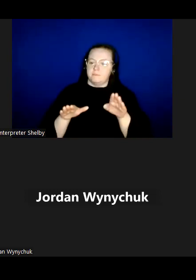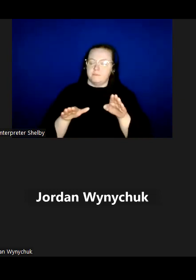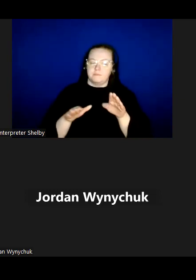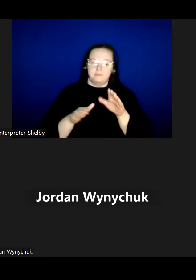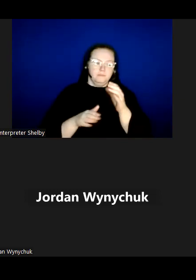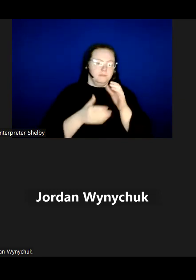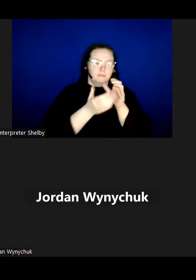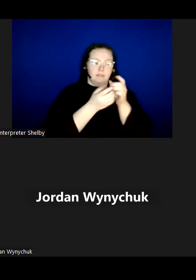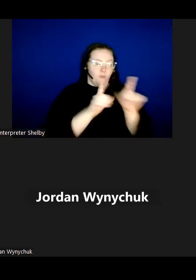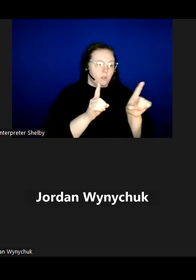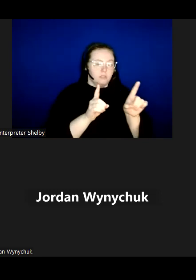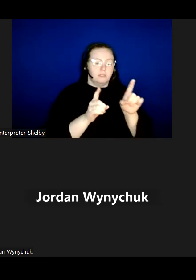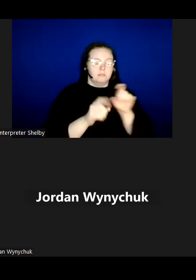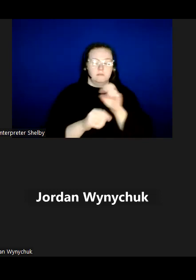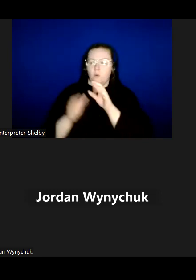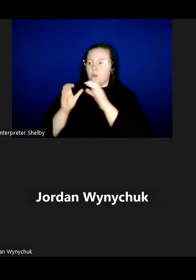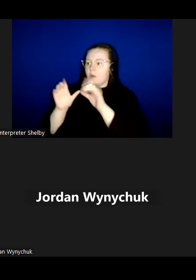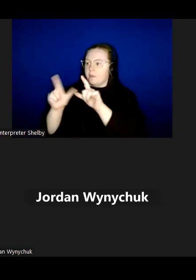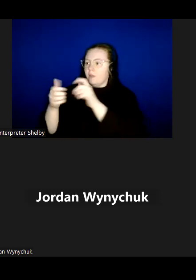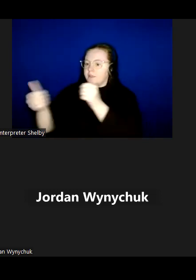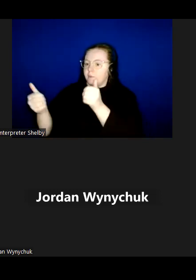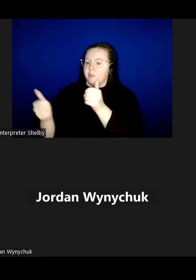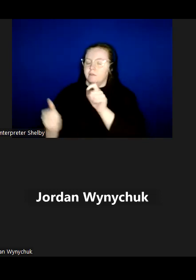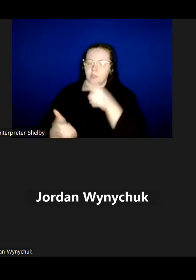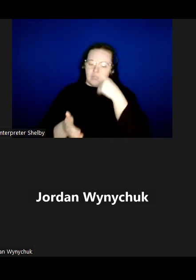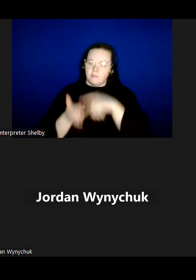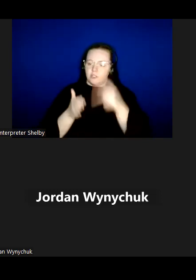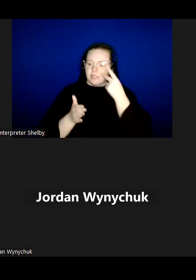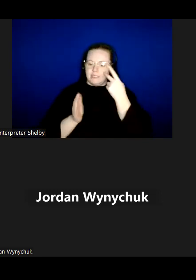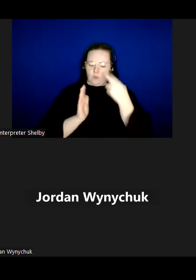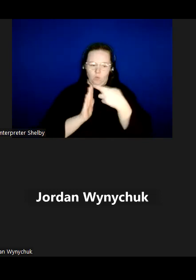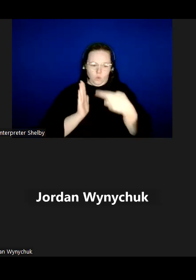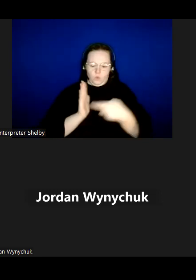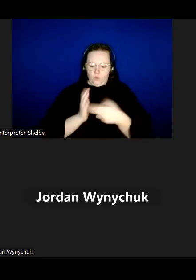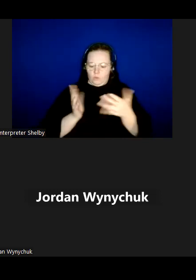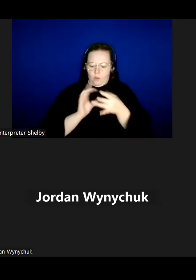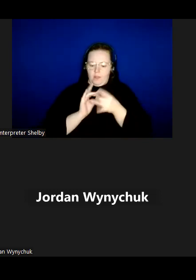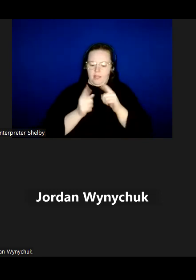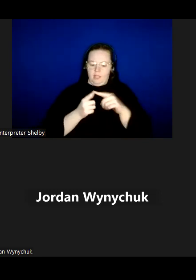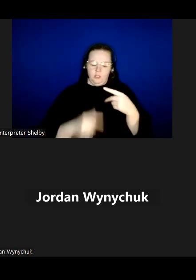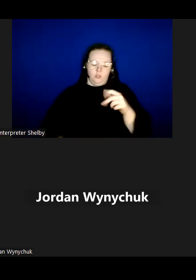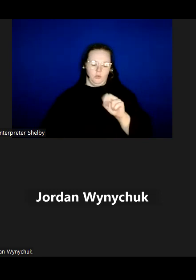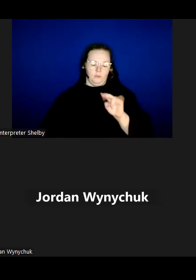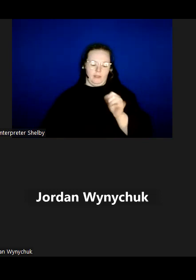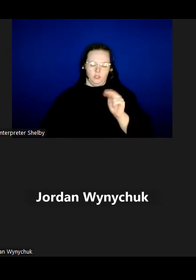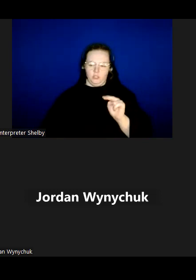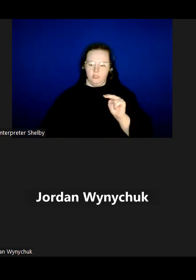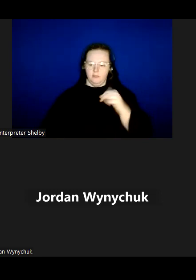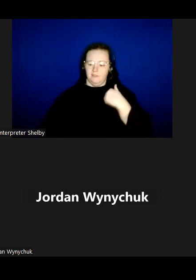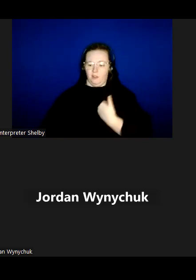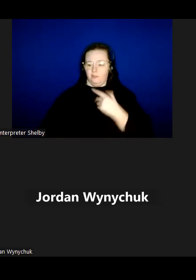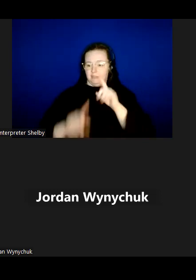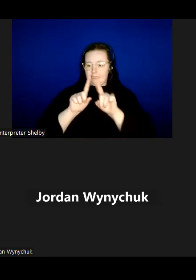spouse or a common law partner, you will need to check to see what the rules are surrounding your pension, because they are